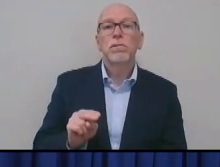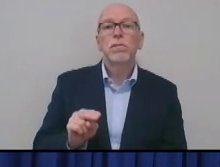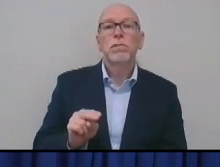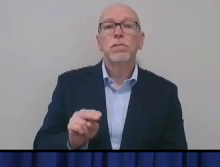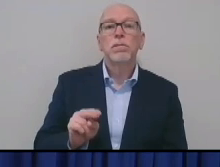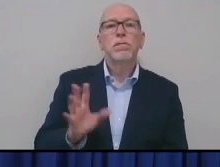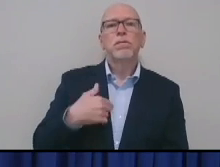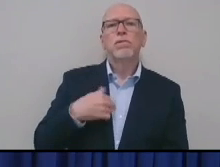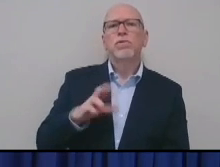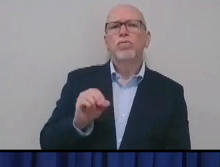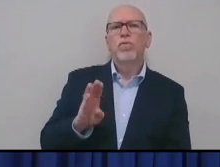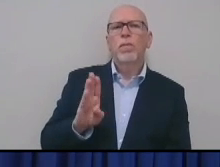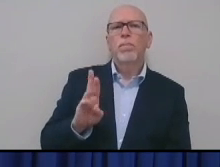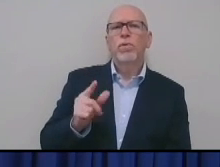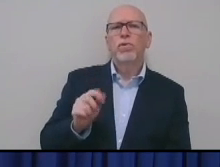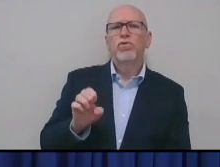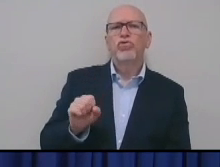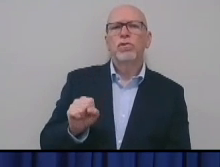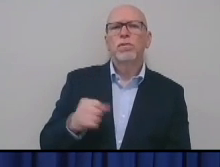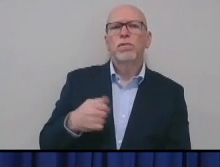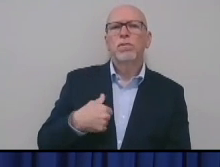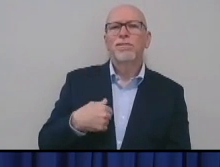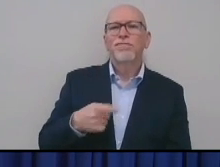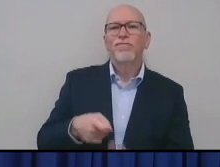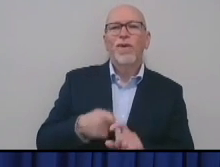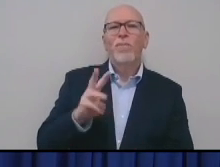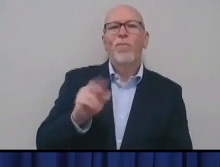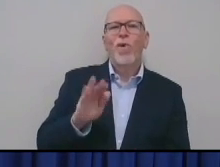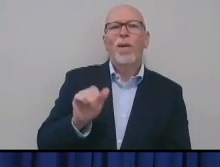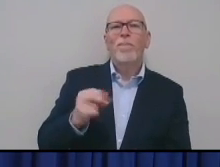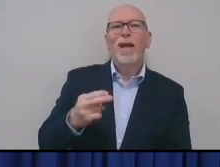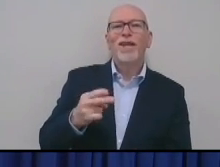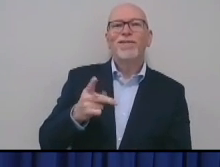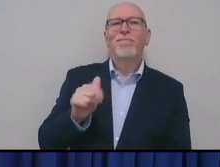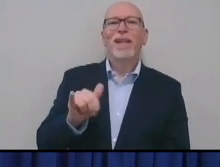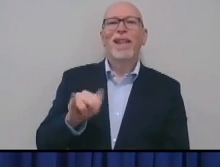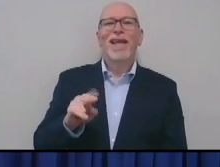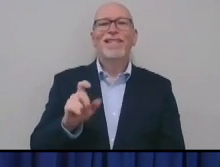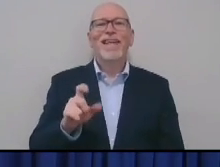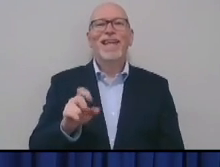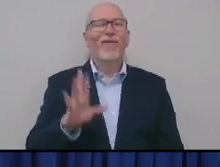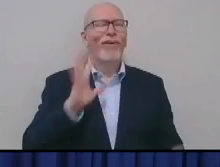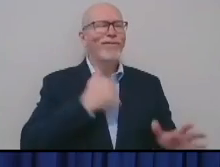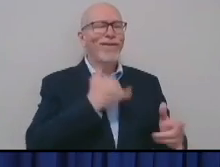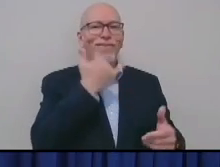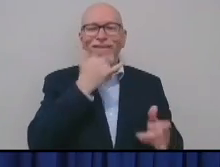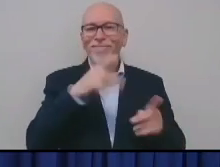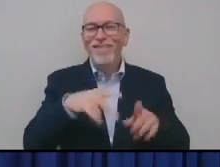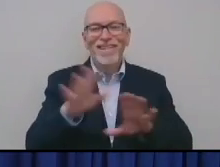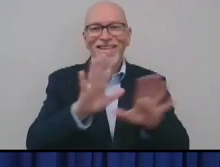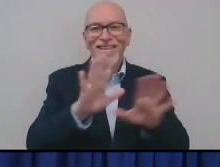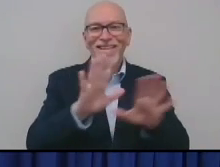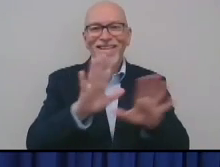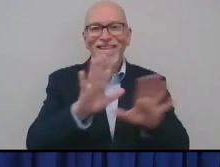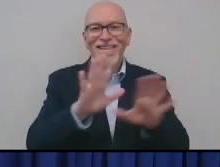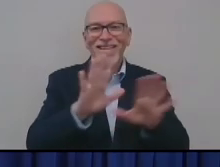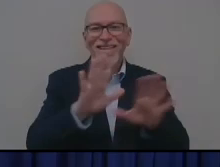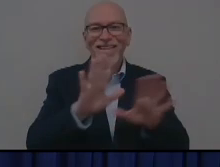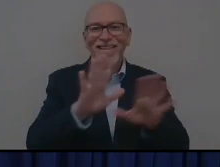It's Rob Burgess from the Wabash Plain Dealer, but Oh. good to talk to you. All right, Rob. Good to have you. Yeah, Sorry about that.